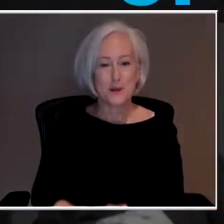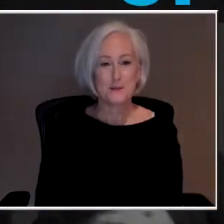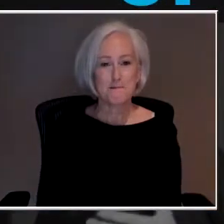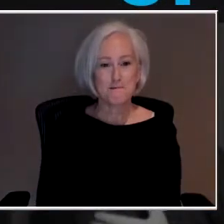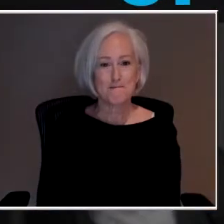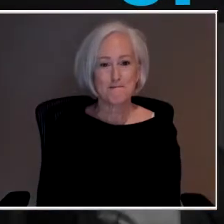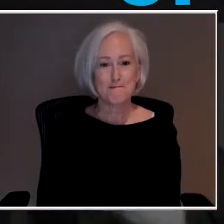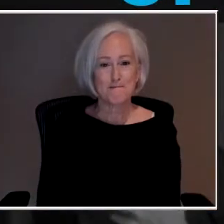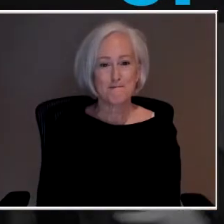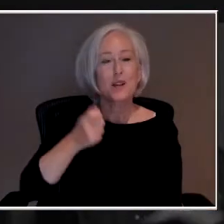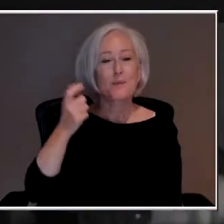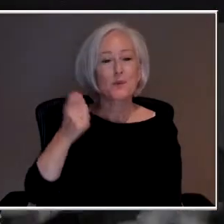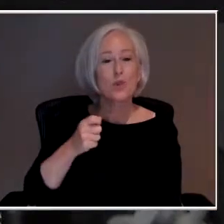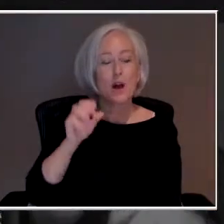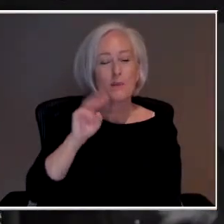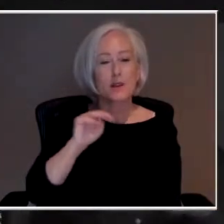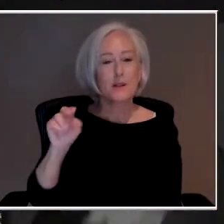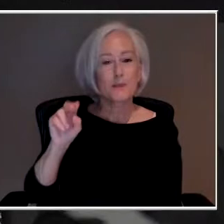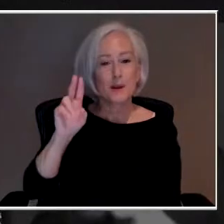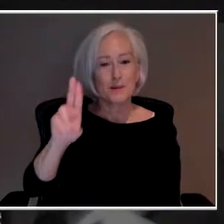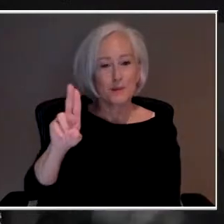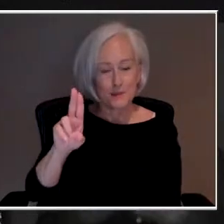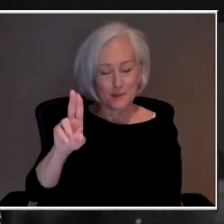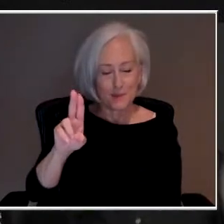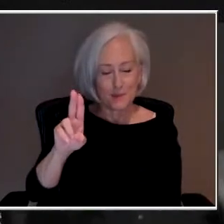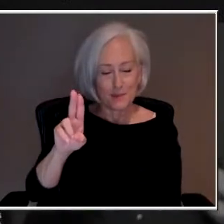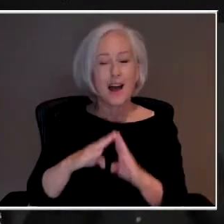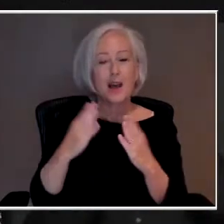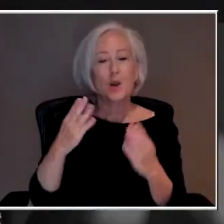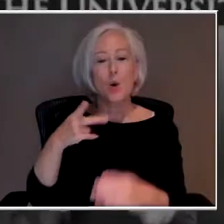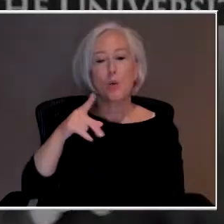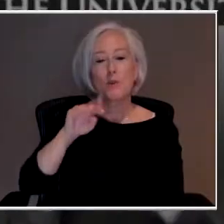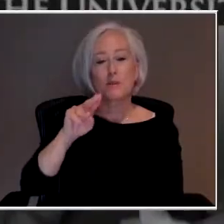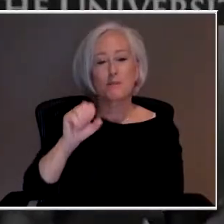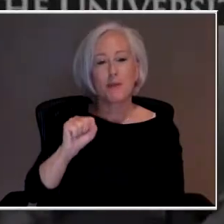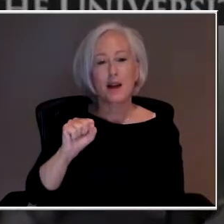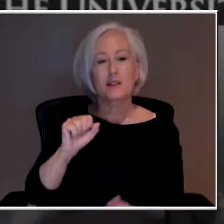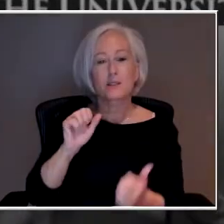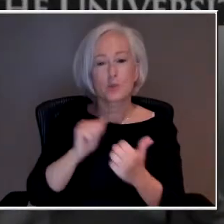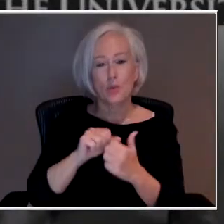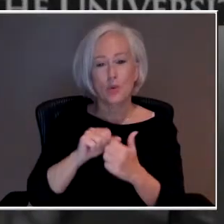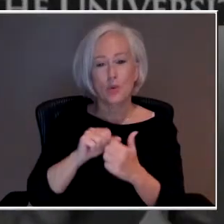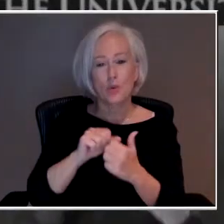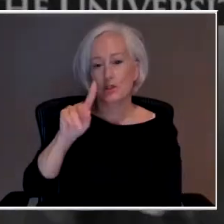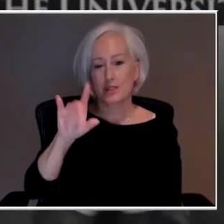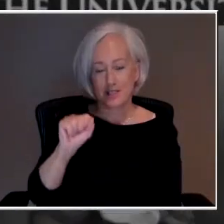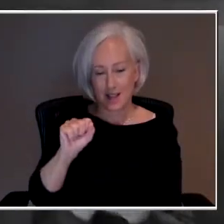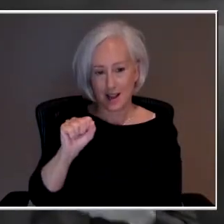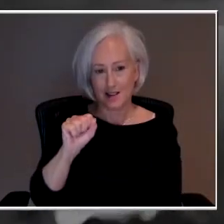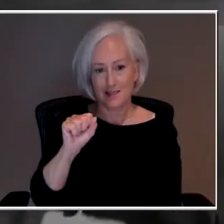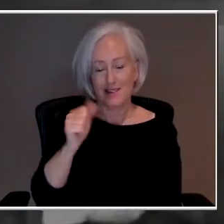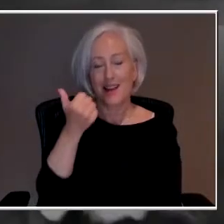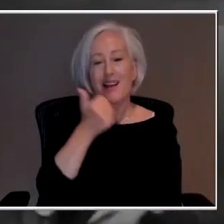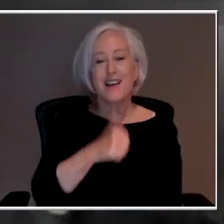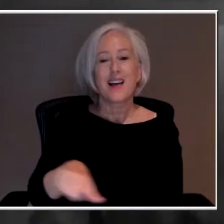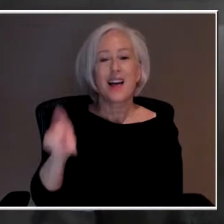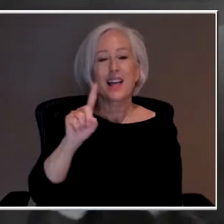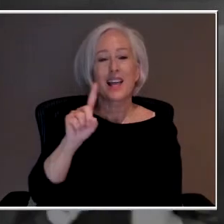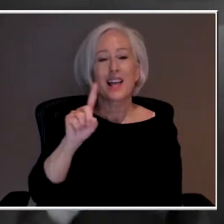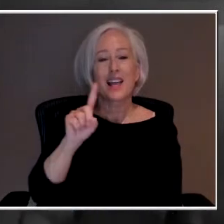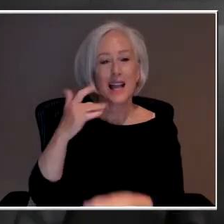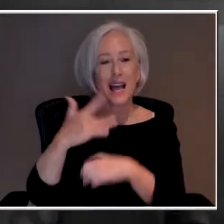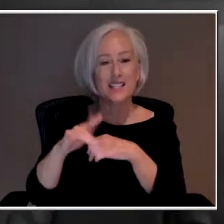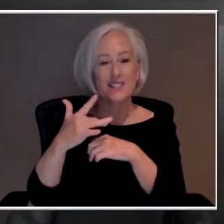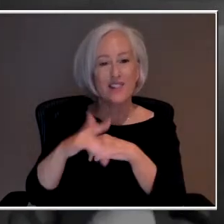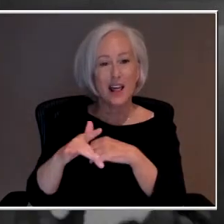Subscribe to our Morning Medical Update and Open Mics with Dr. Stites podcast. Now, everywhere podcasts are available.